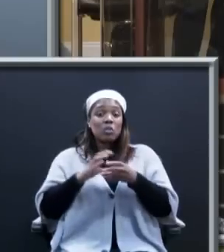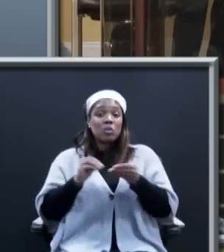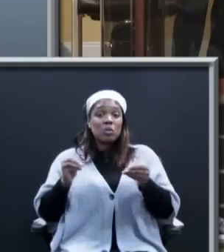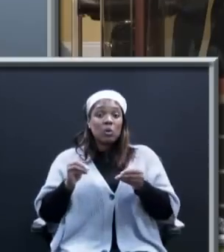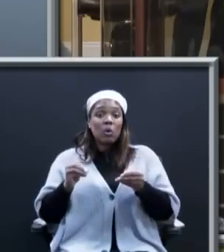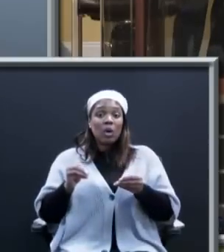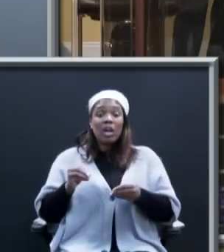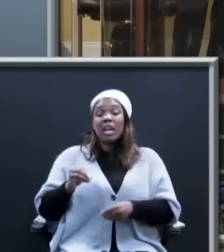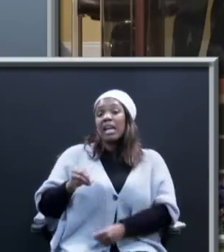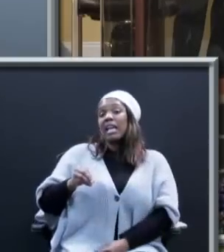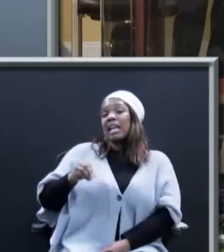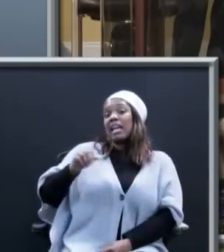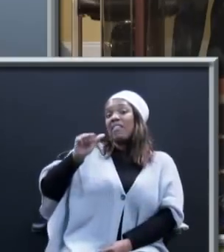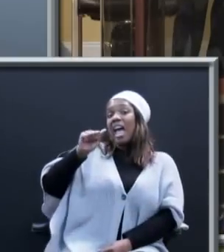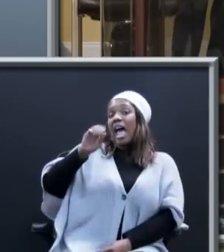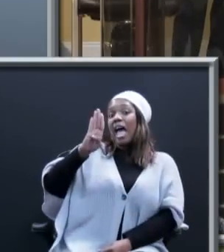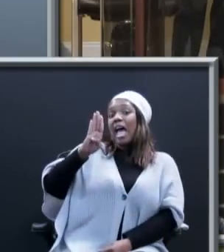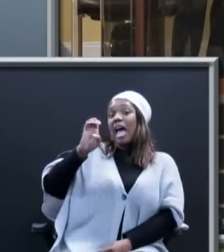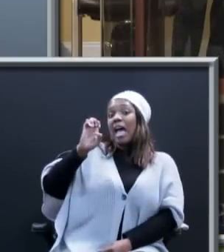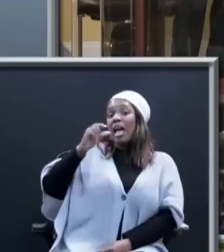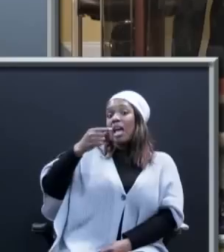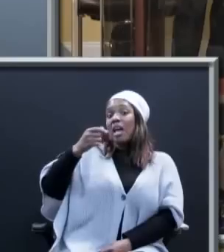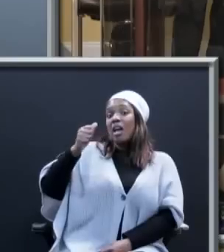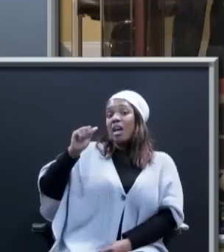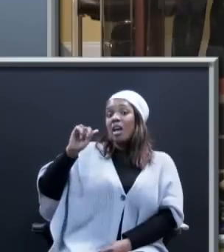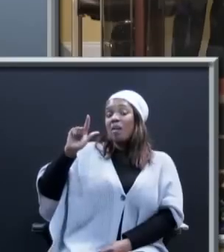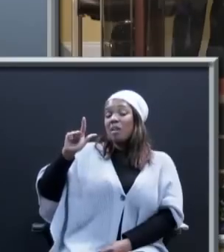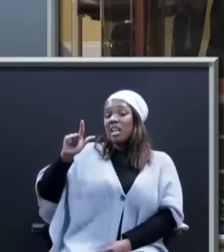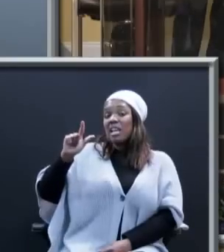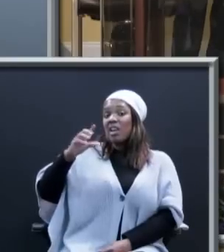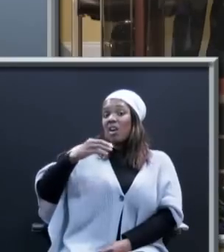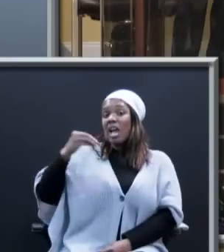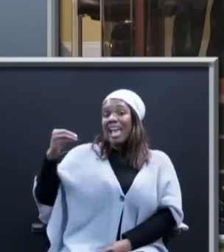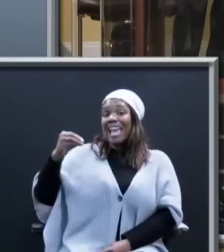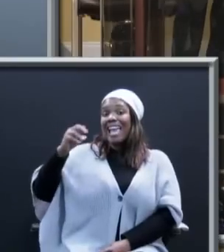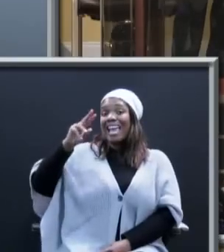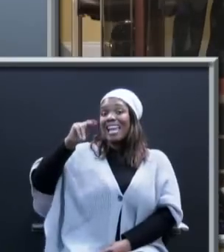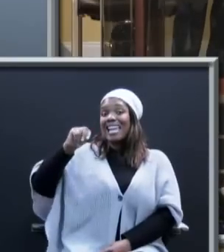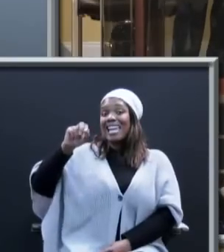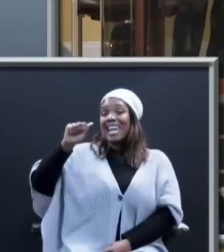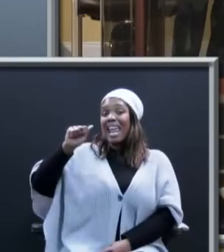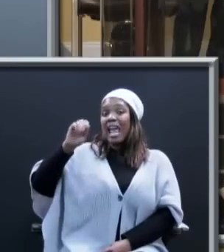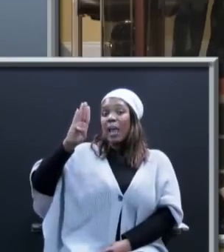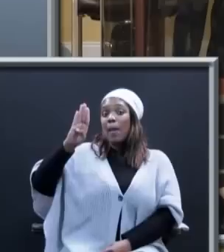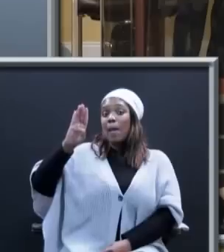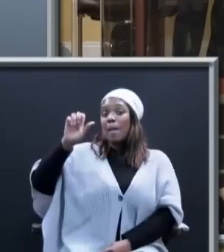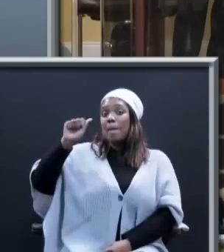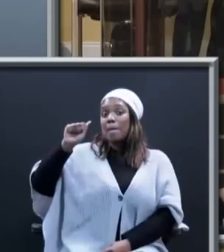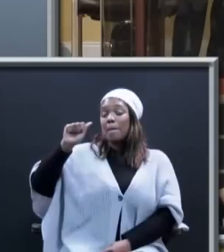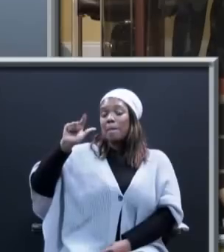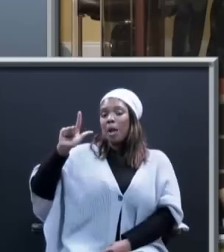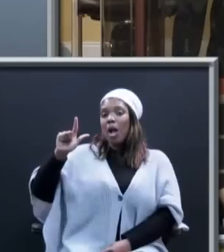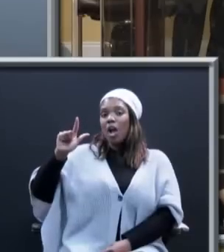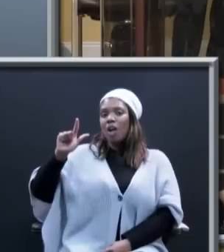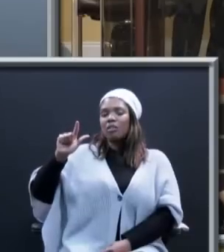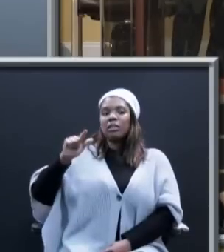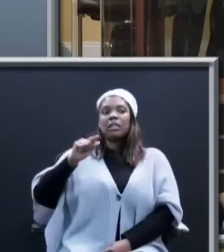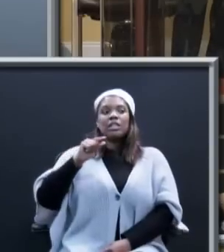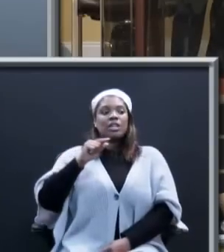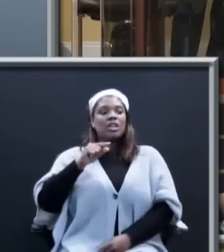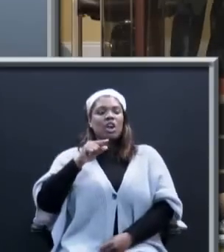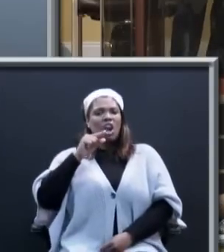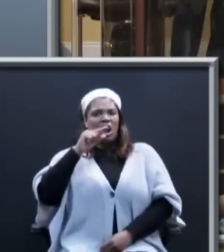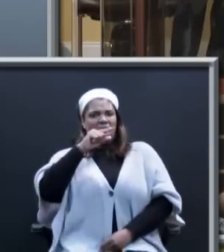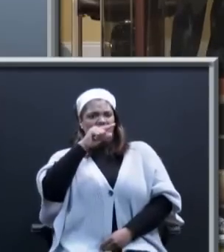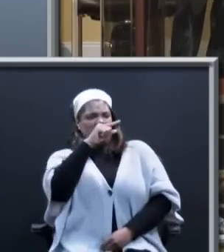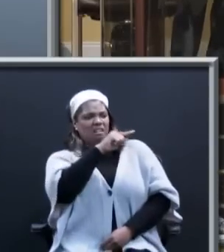Another went along with her husband, the Lord killed both of them. When you sin because your husband says you sin, you're not being delivered. What you're